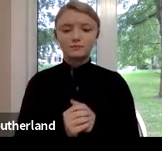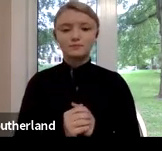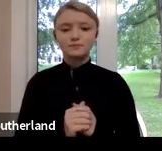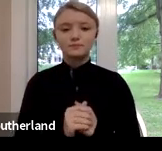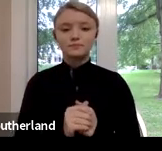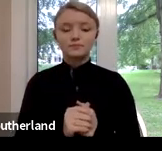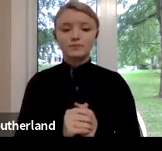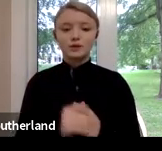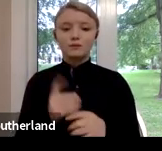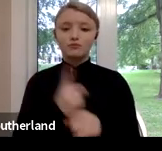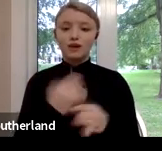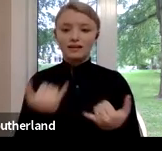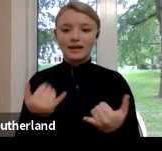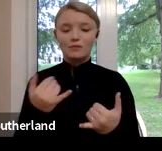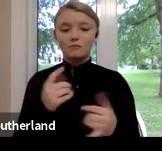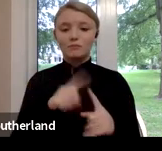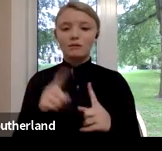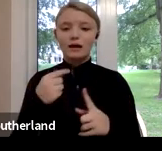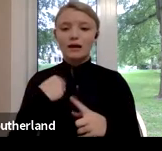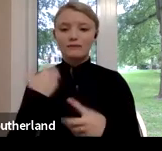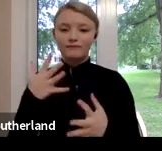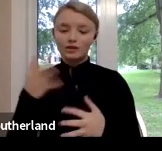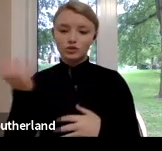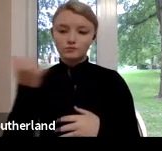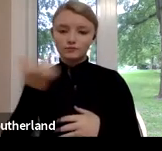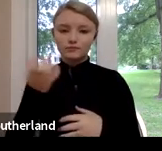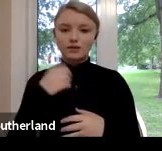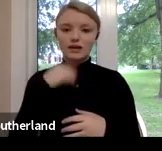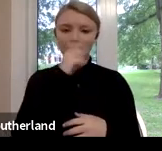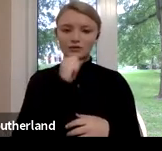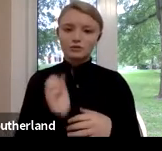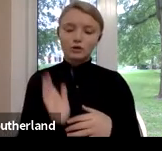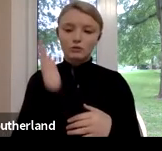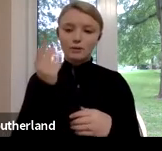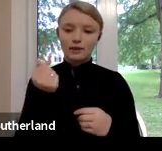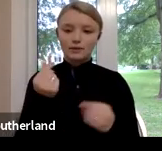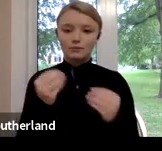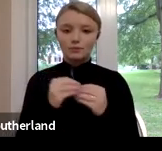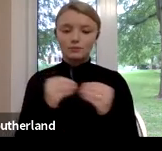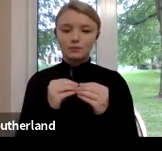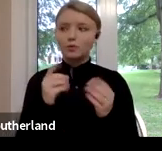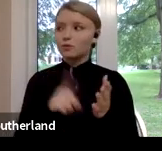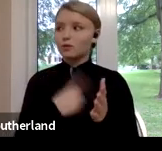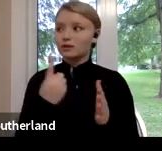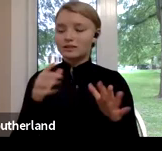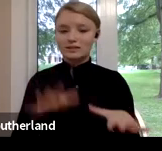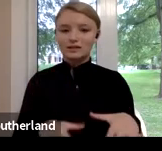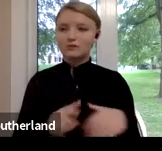now, but I just shook it up. So I'm guessing it'll go up a little bit more once it settles.